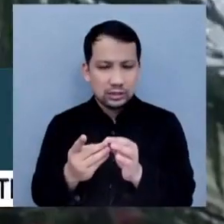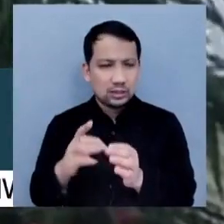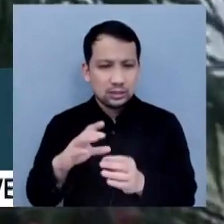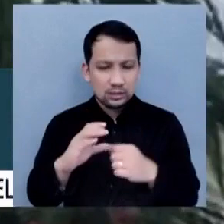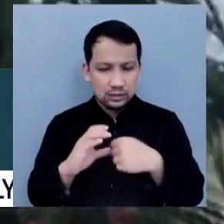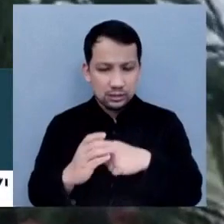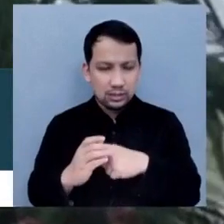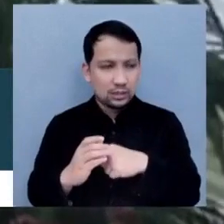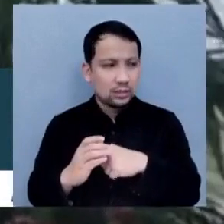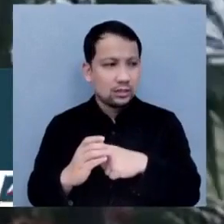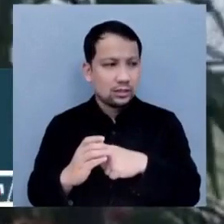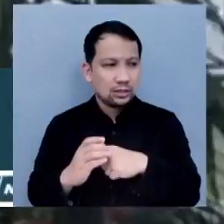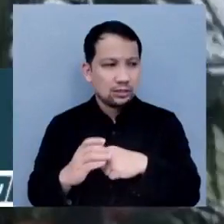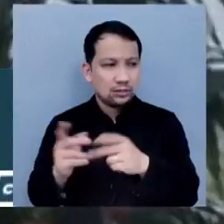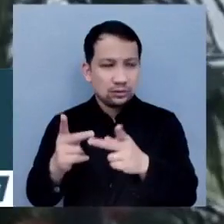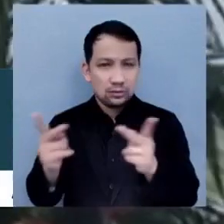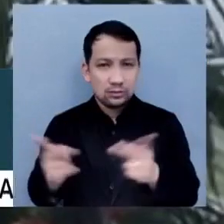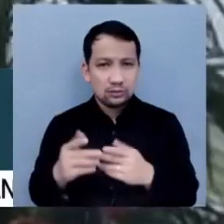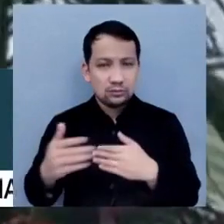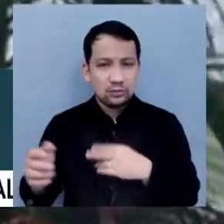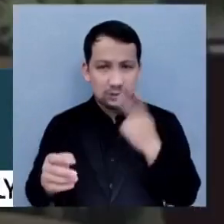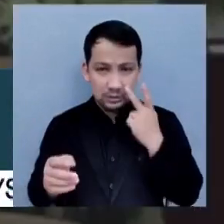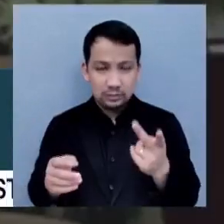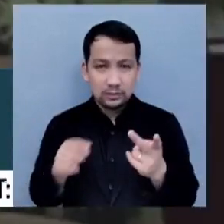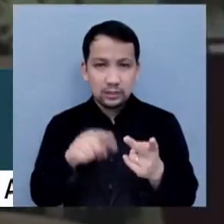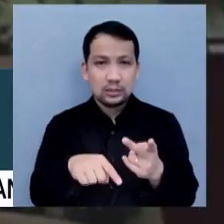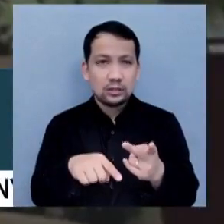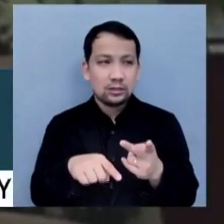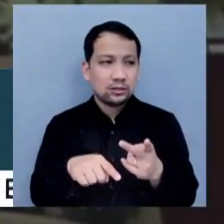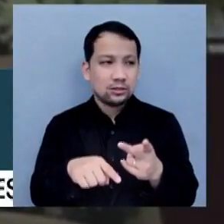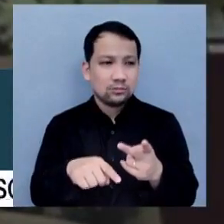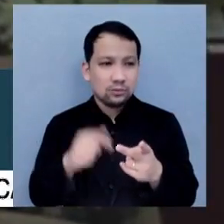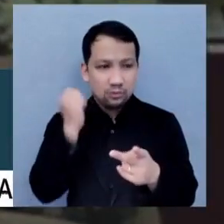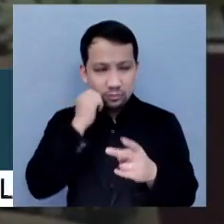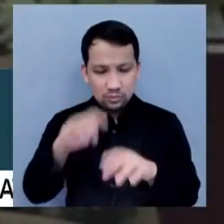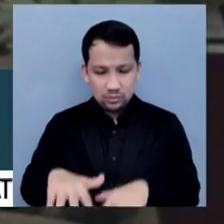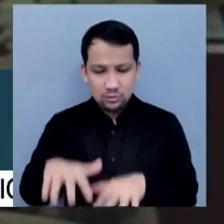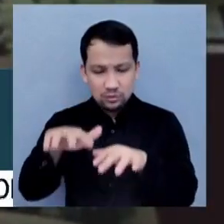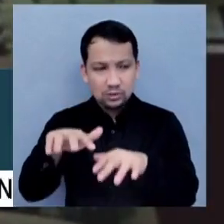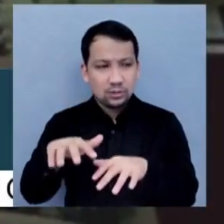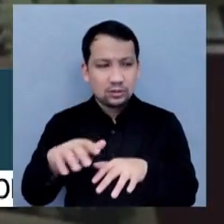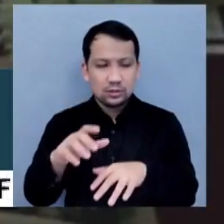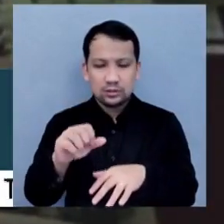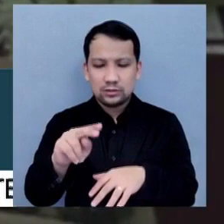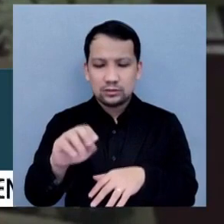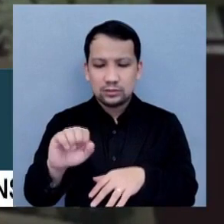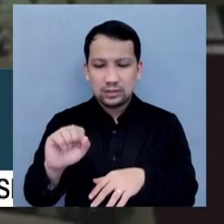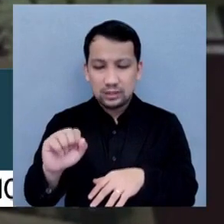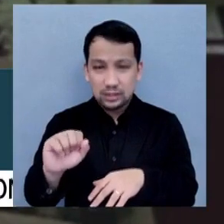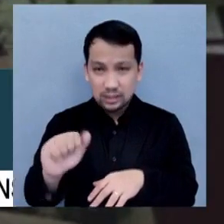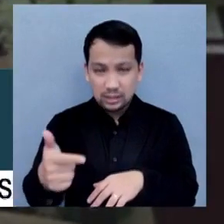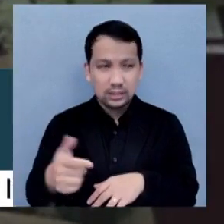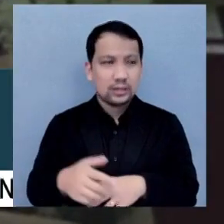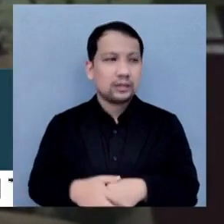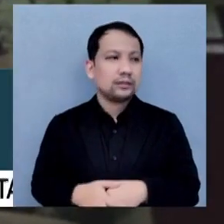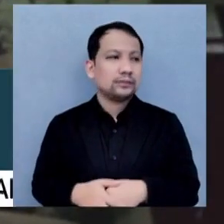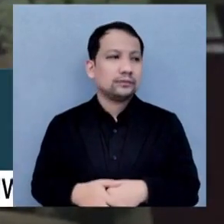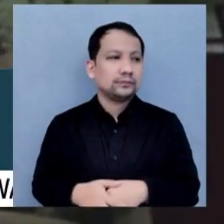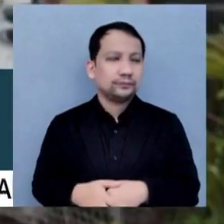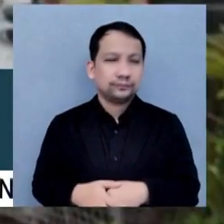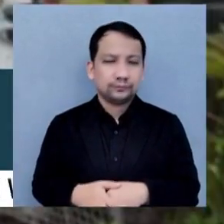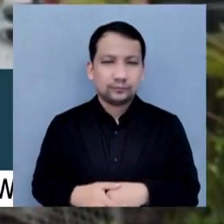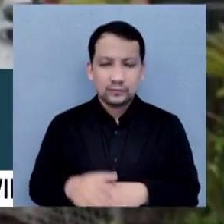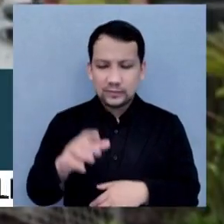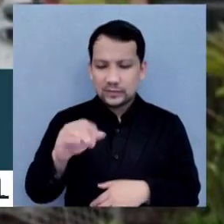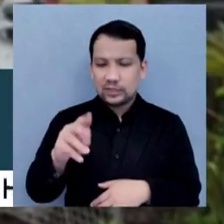the places or towns that are flood prone, particularly the Sangay, that municipality of Sangay,